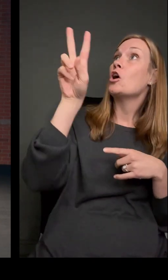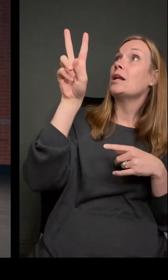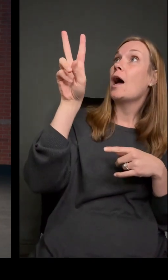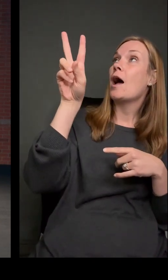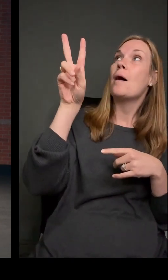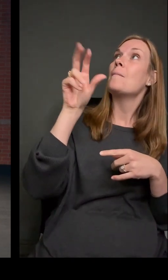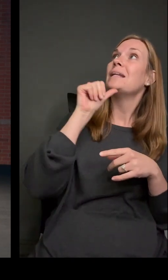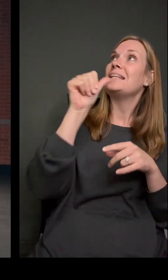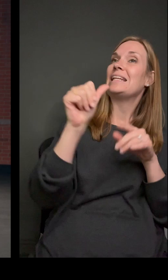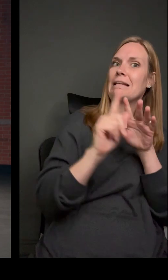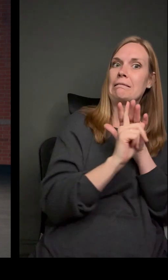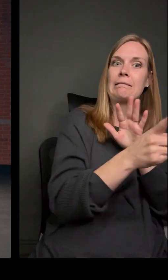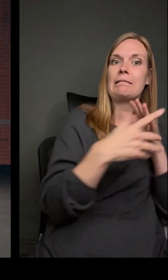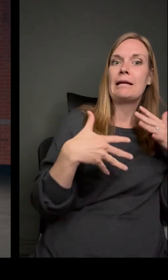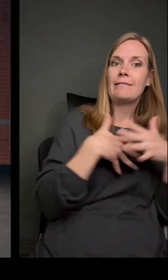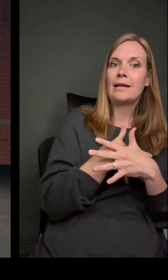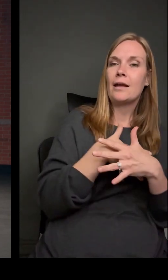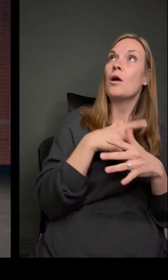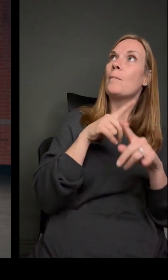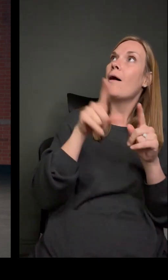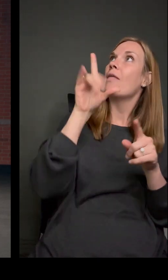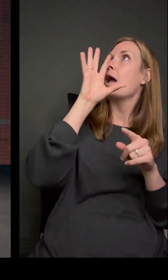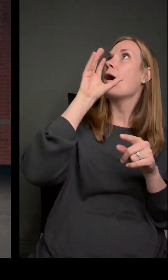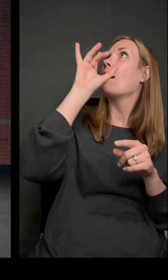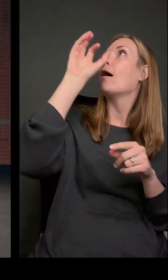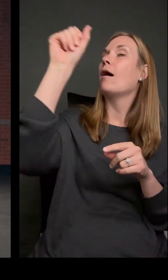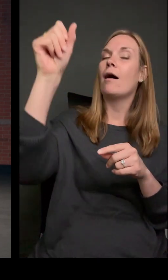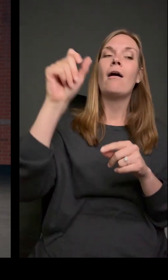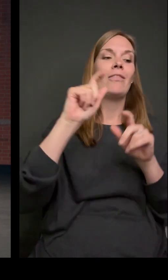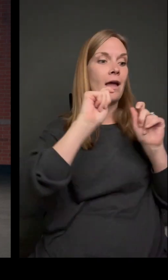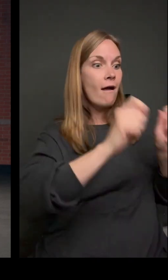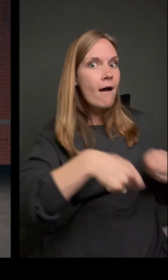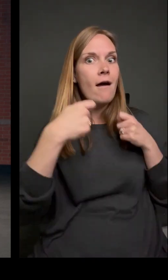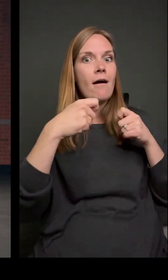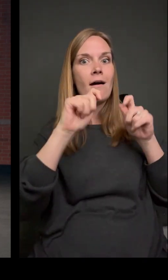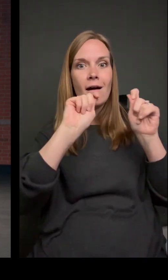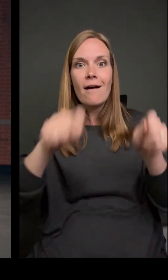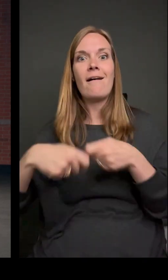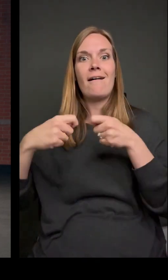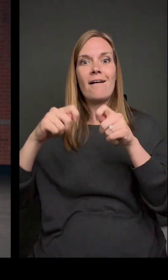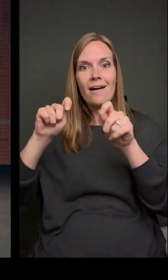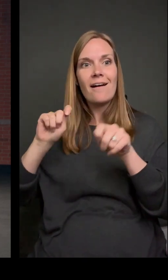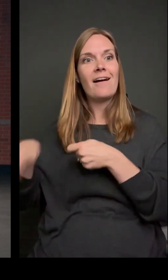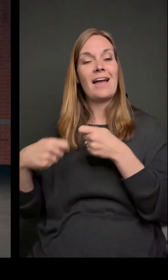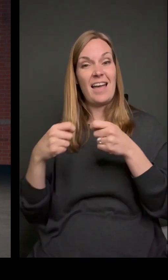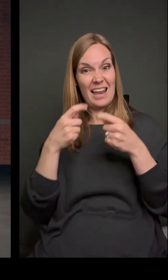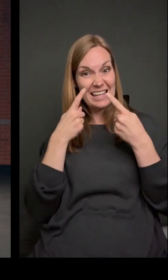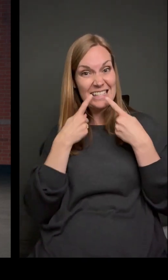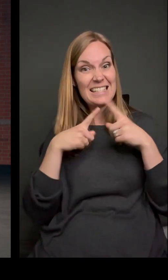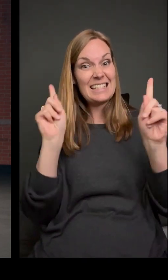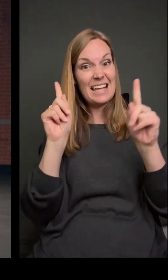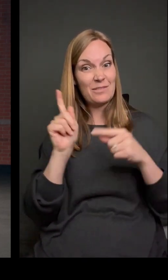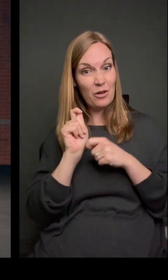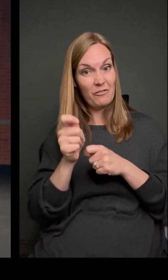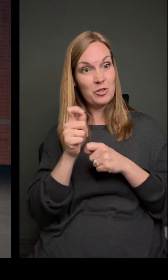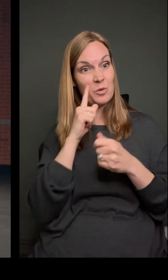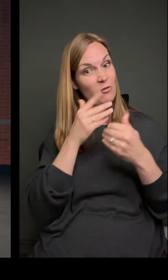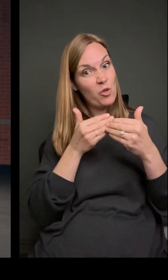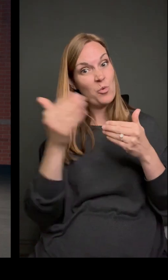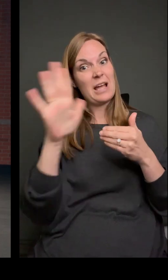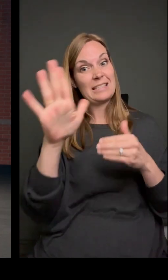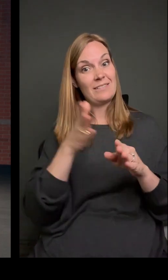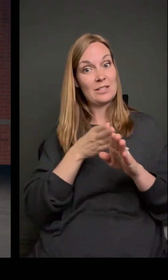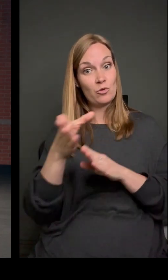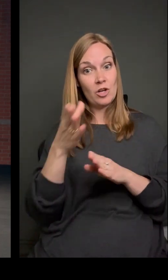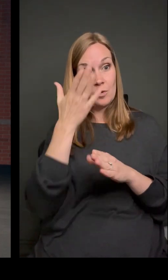away. It attracted them to the surface, made them easy for him to catch, made him a successful fisherman for the rest of his long career, because to them, it